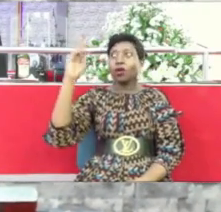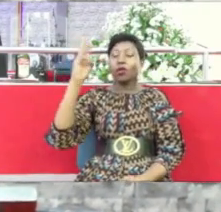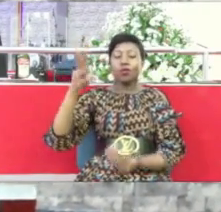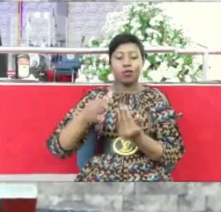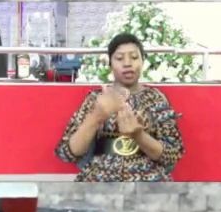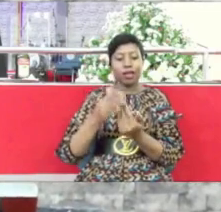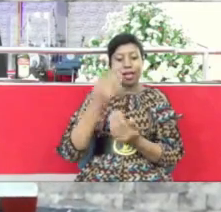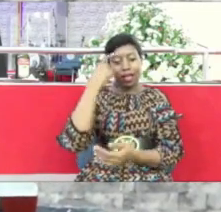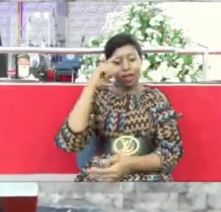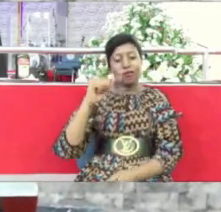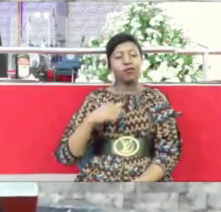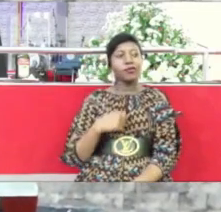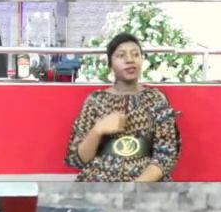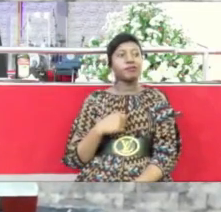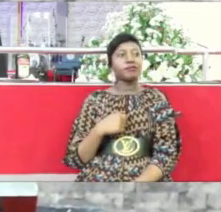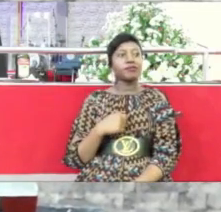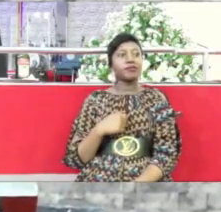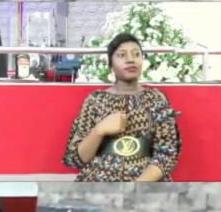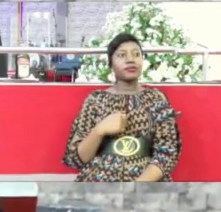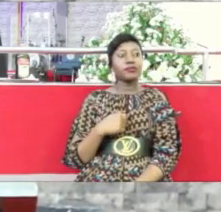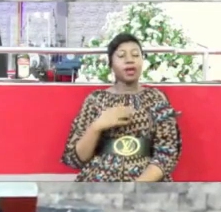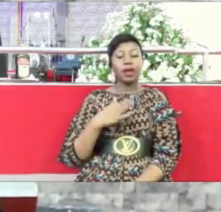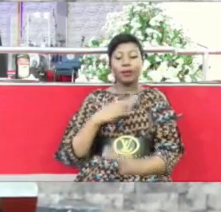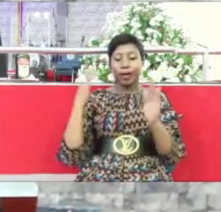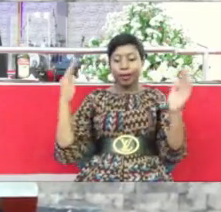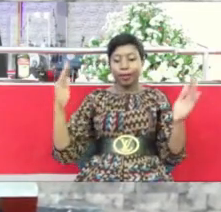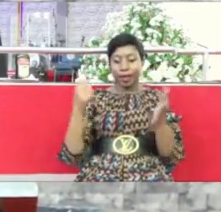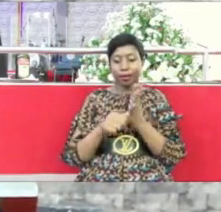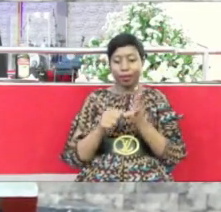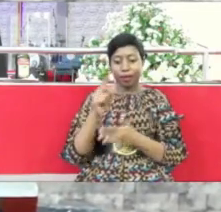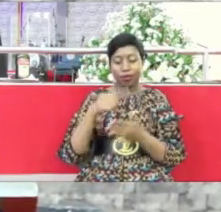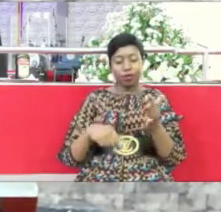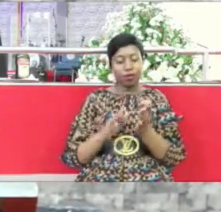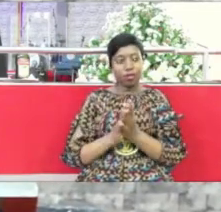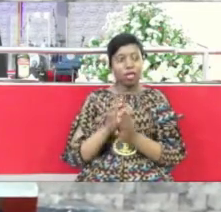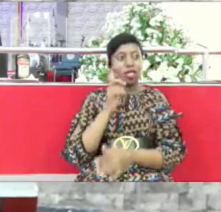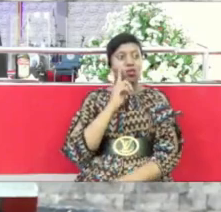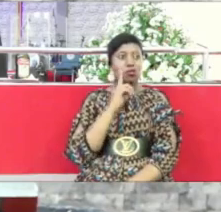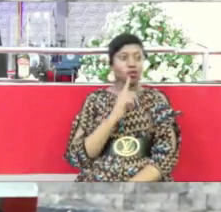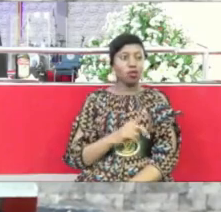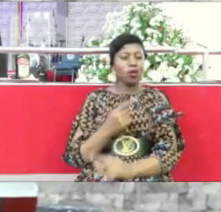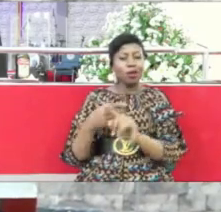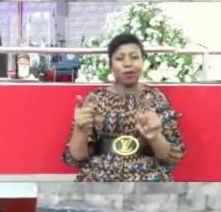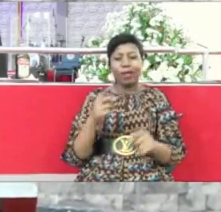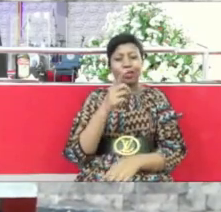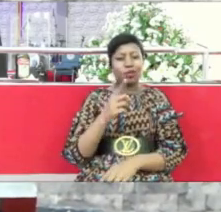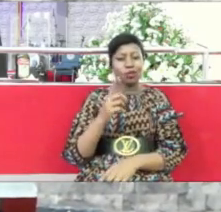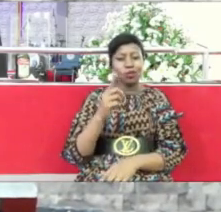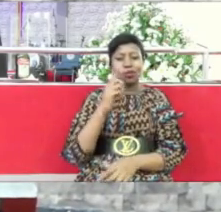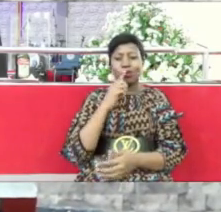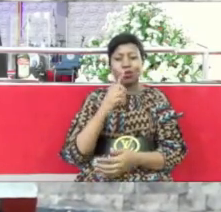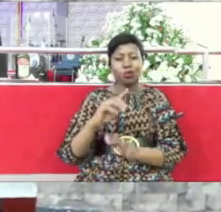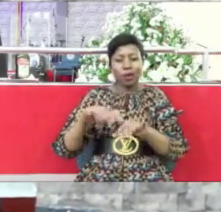be afraid. Sitaogopa. Actually my big problem is tomorrow. Shida yangu tu ni kesho. But who told me I will be alive tomorrow? Lakini nani aliniambia nitakuwa hai kesho?